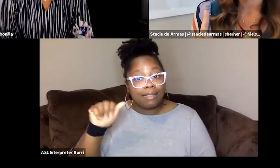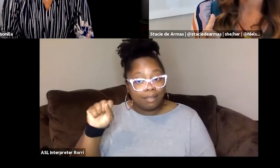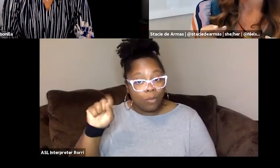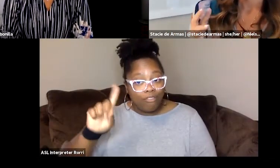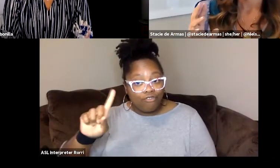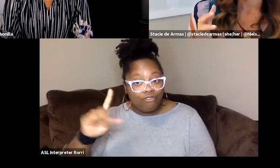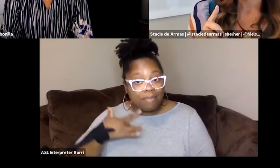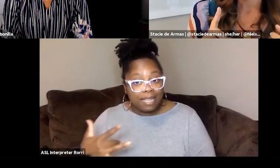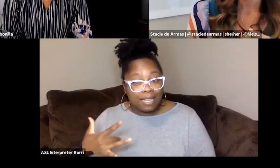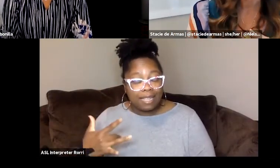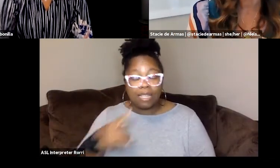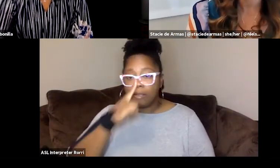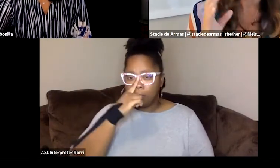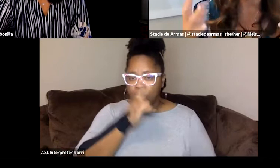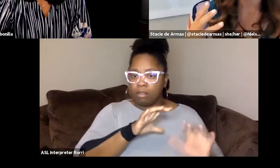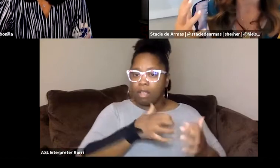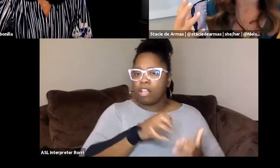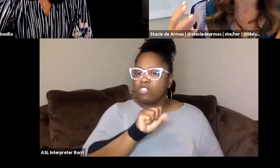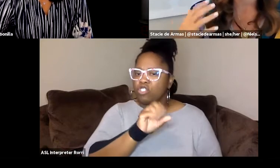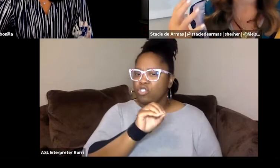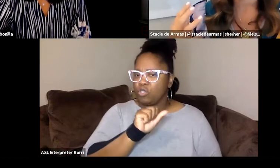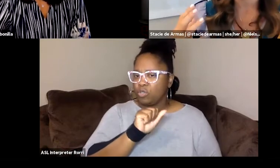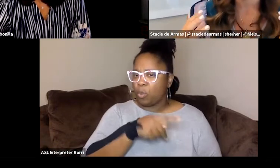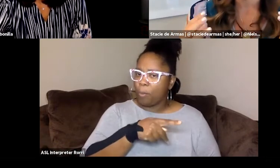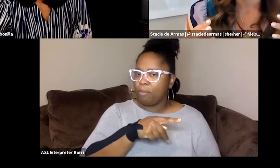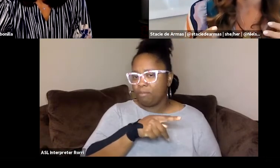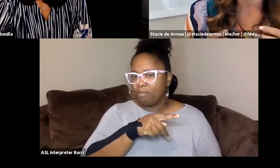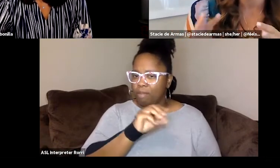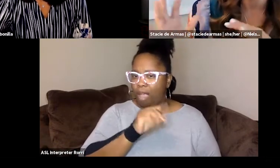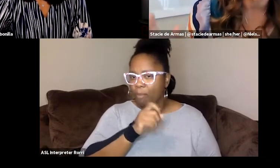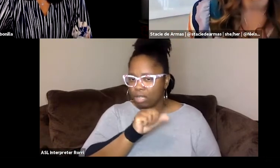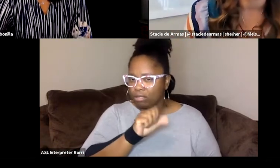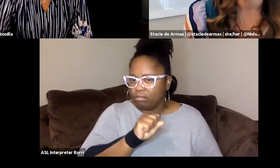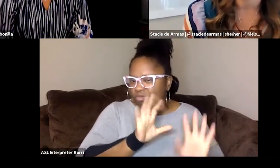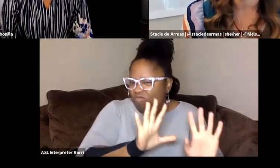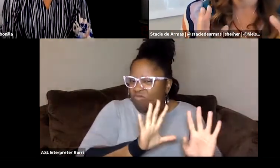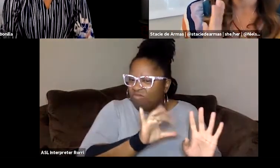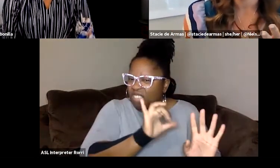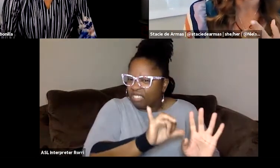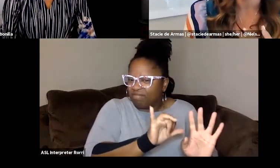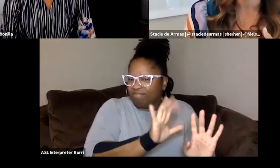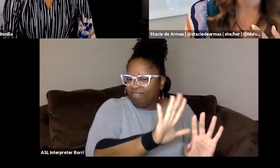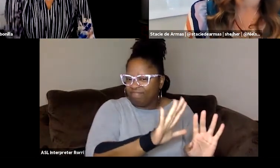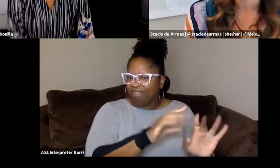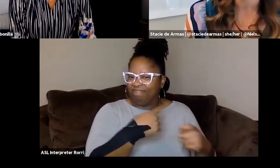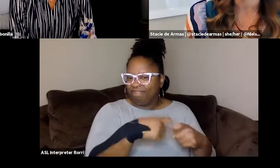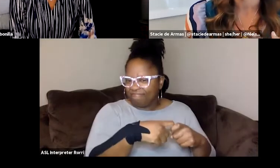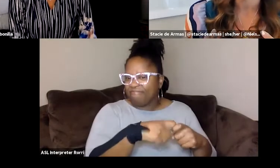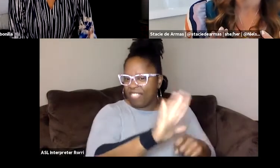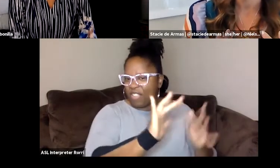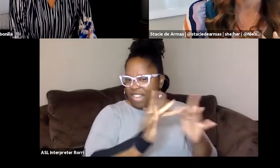were soaps, and that might be a function of the endemic networks, right? So think of Univision